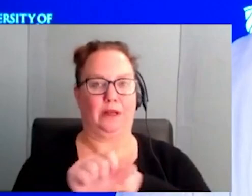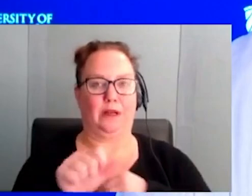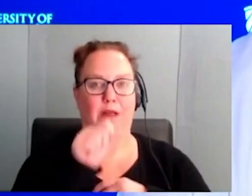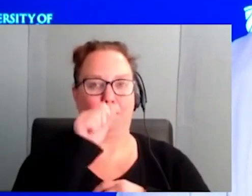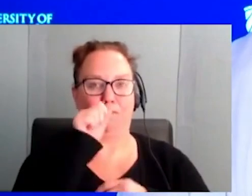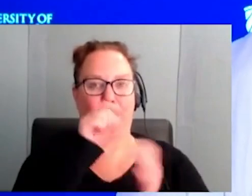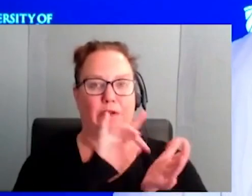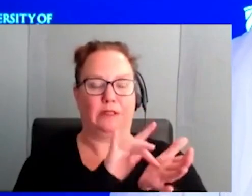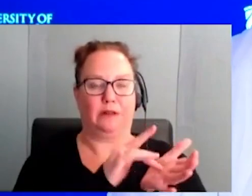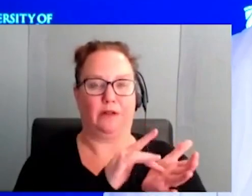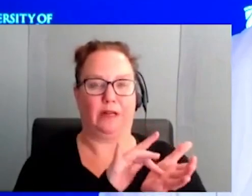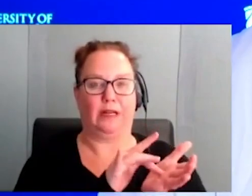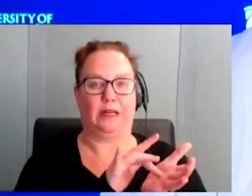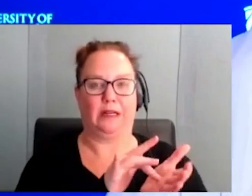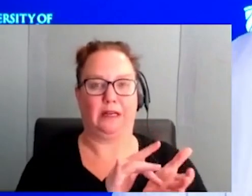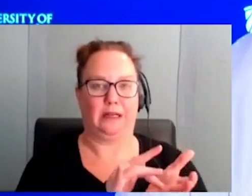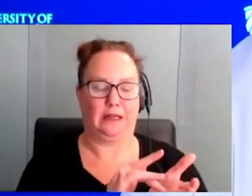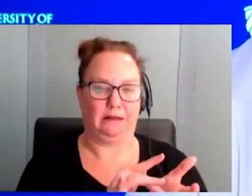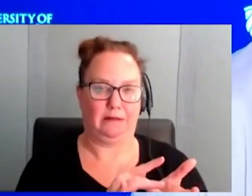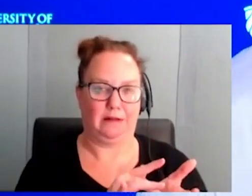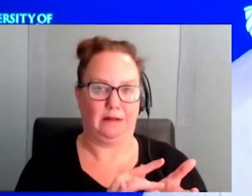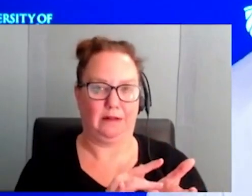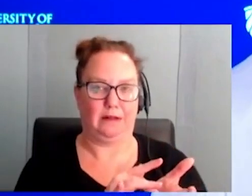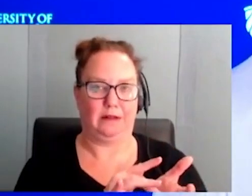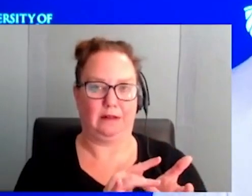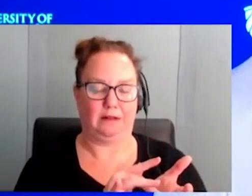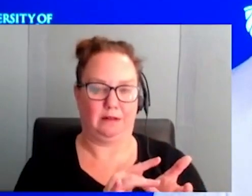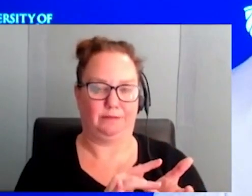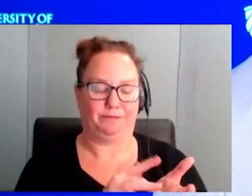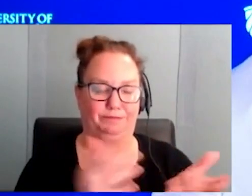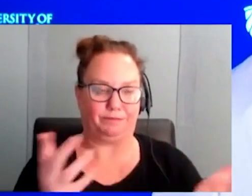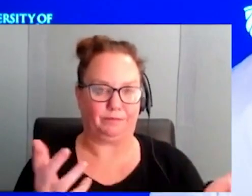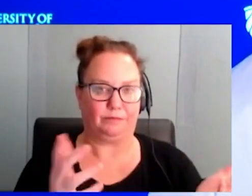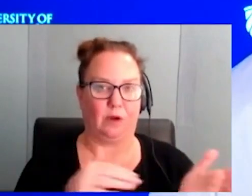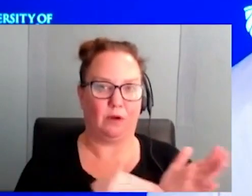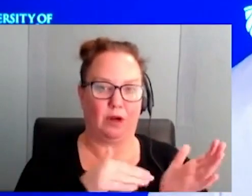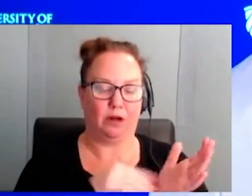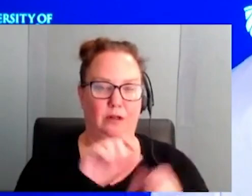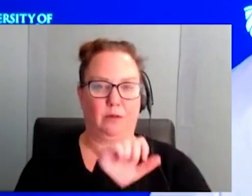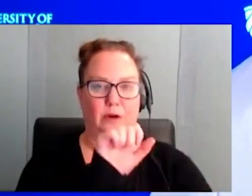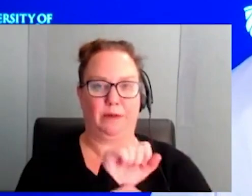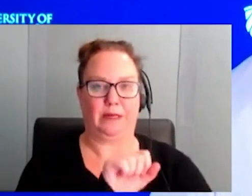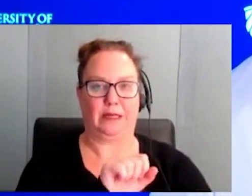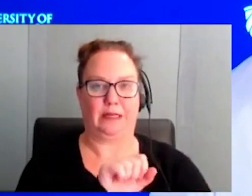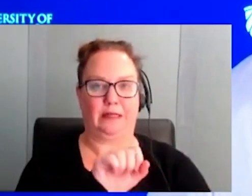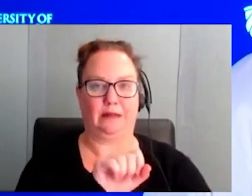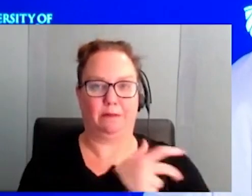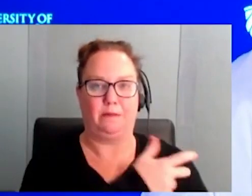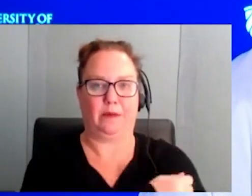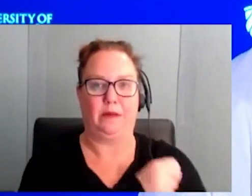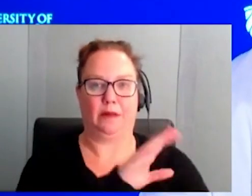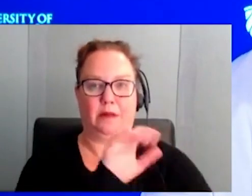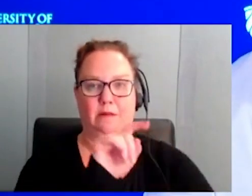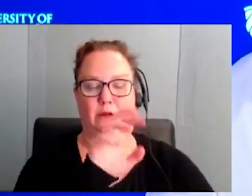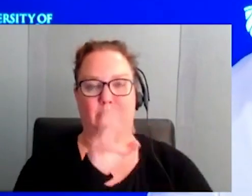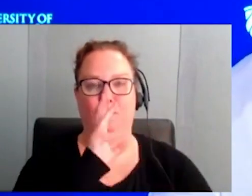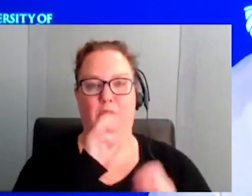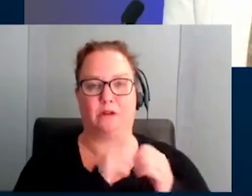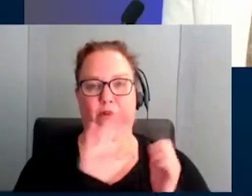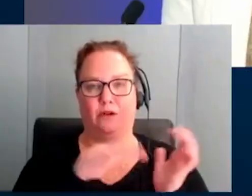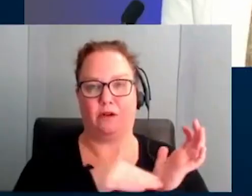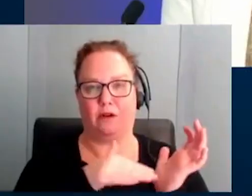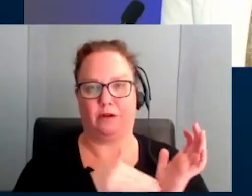or commercial pharmacy and or set up an appointment to get those vaccines. So I think you'd have to really talk to your physician about